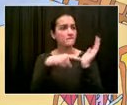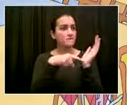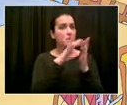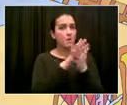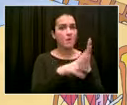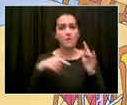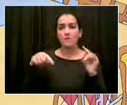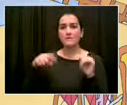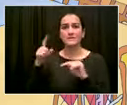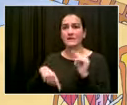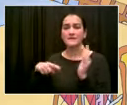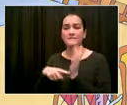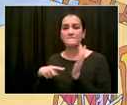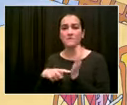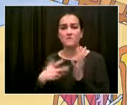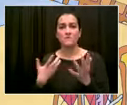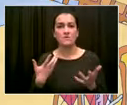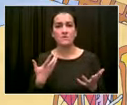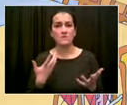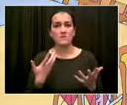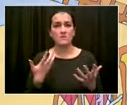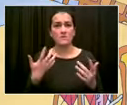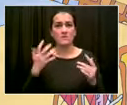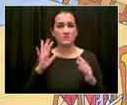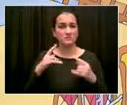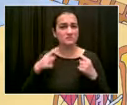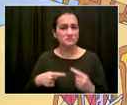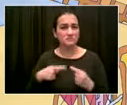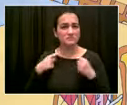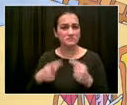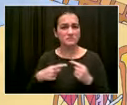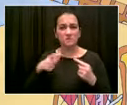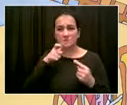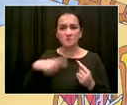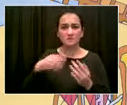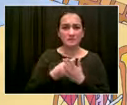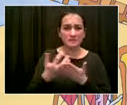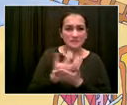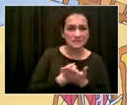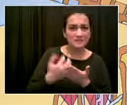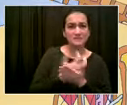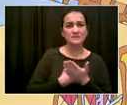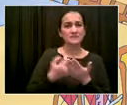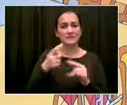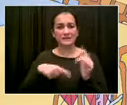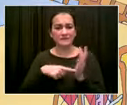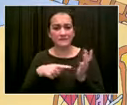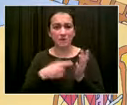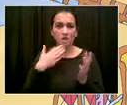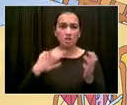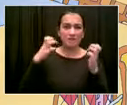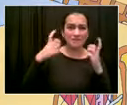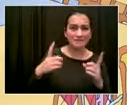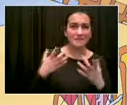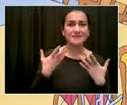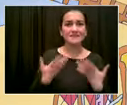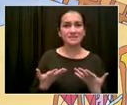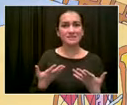kids are not going to get the education they deserve. Should be year-round for anyone who wants it. Should be all day to the end of the afternoon for any child that wants